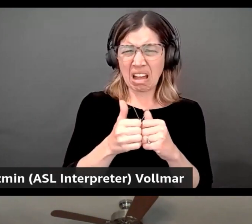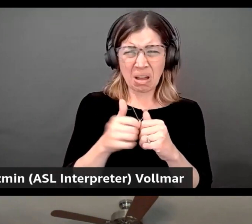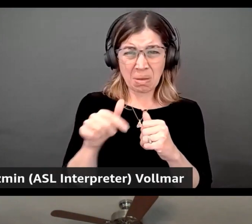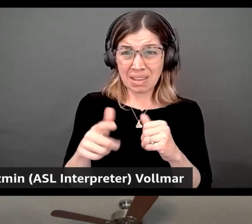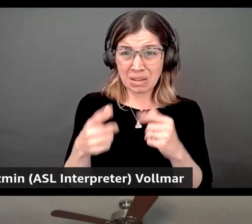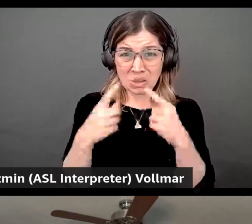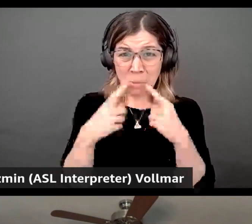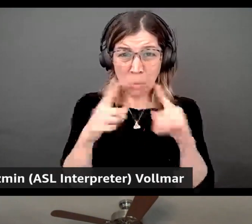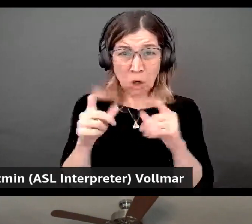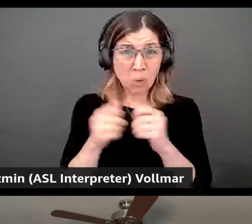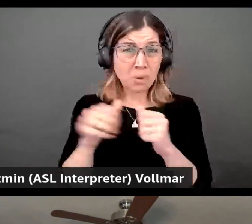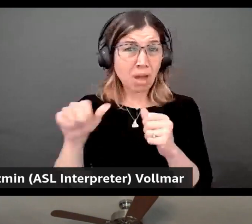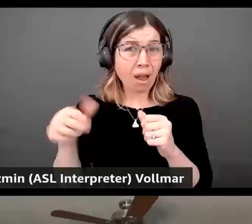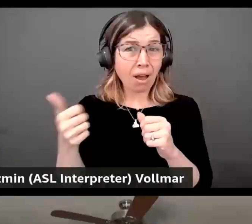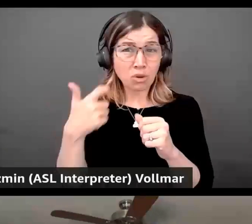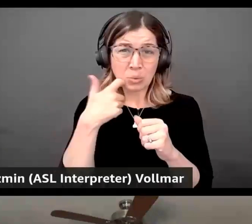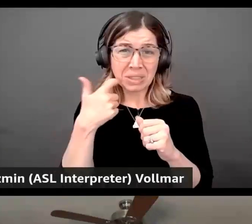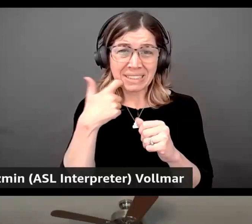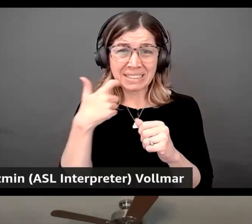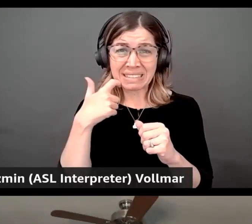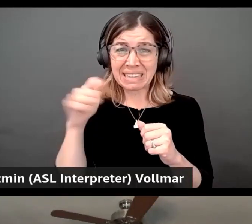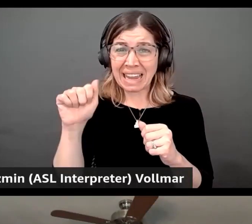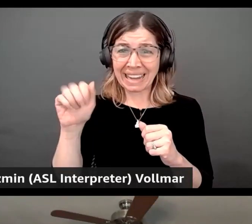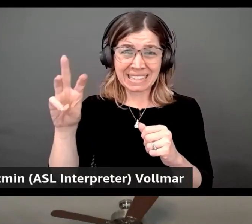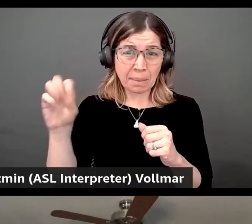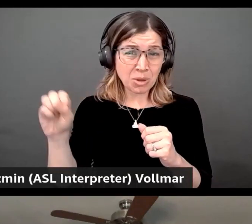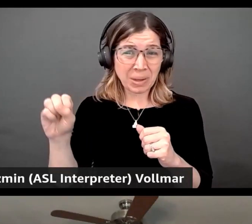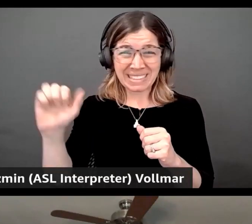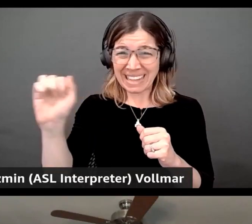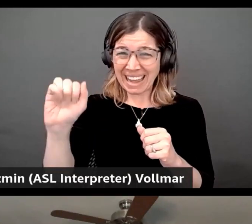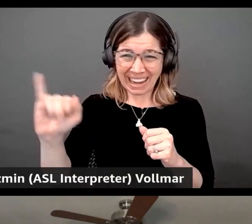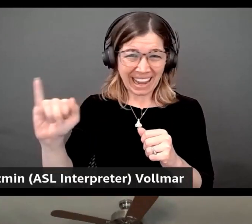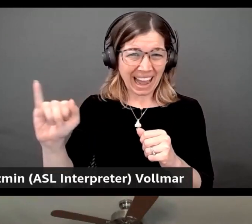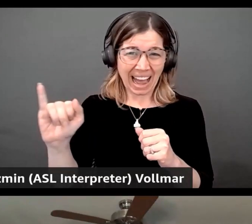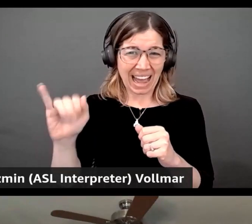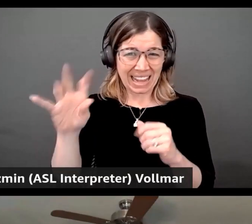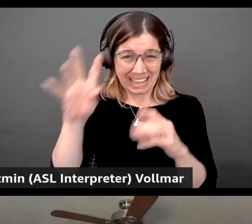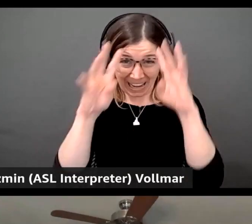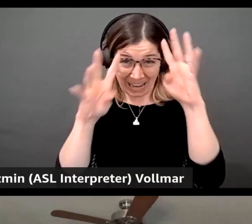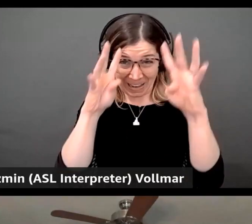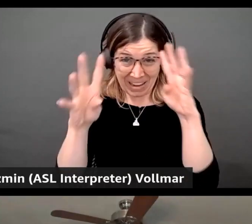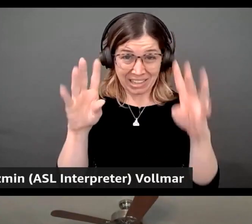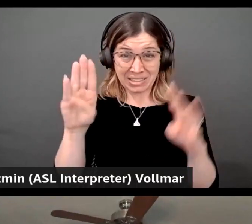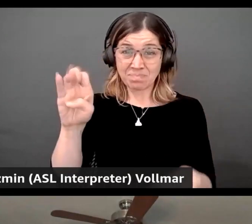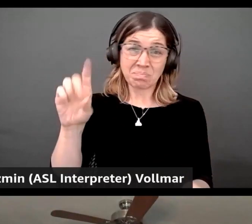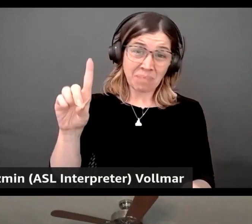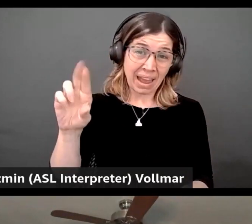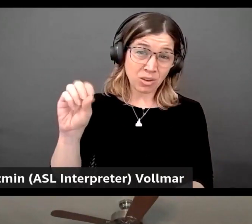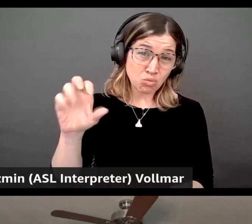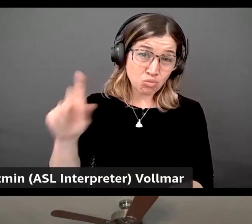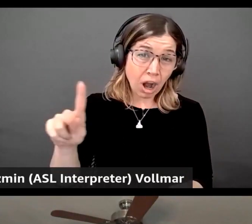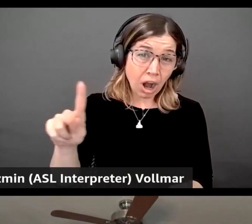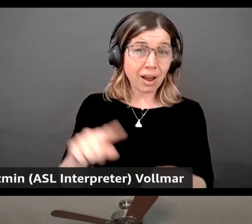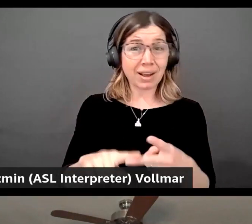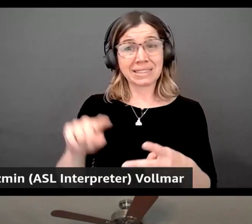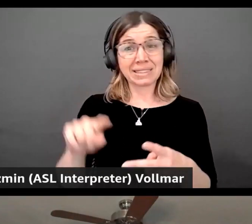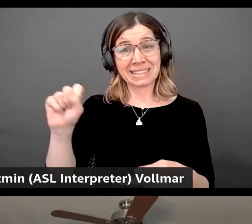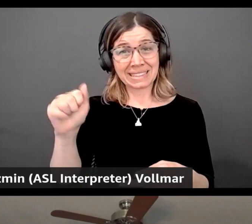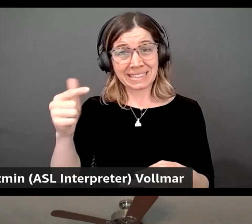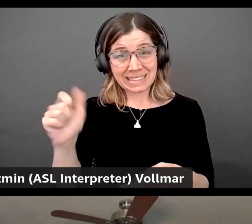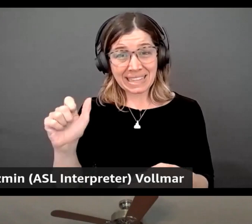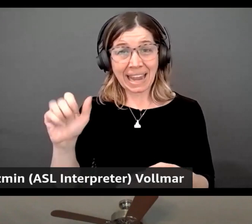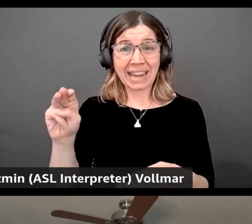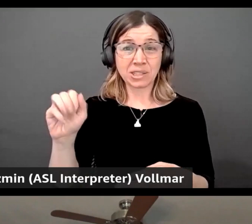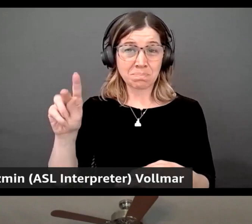like other recent AWS AI innovations, if applies, like Bedrock or SageMaker? Yeah, it works